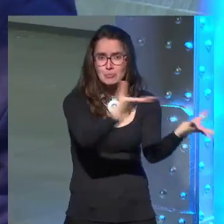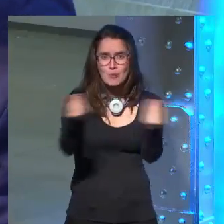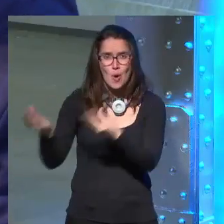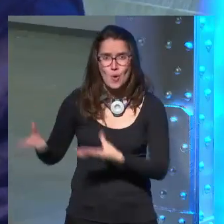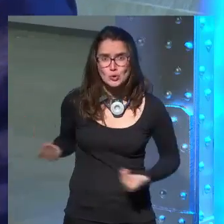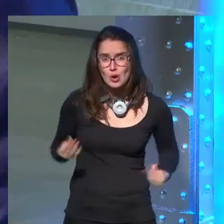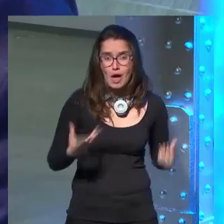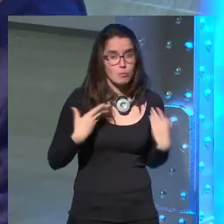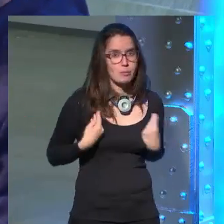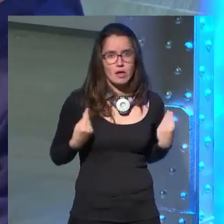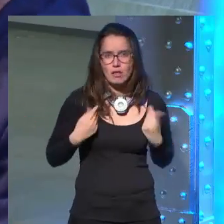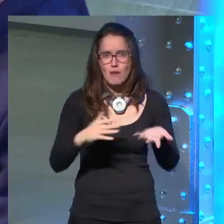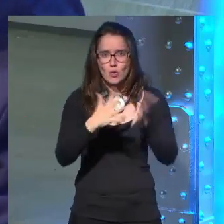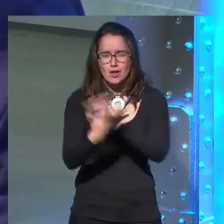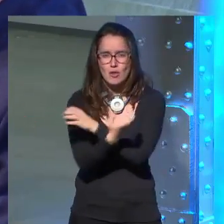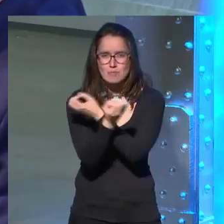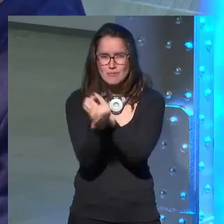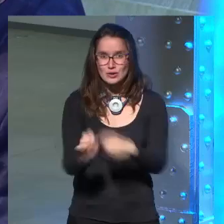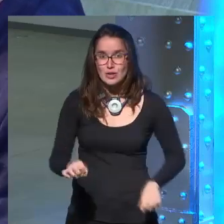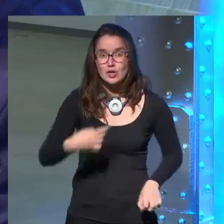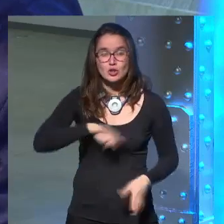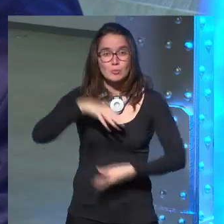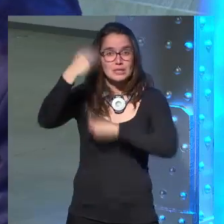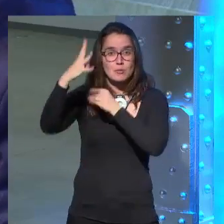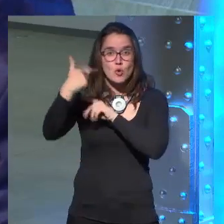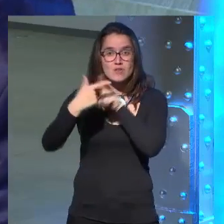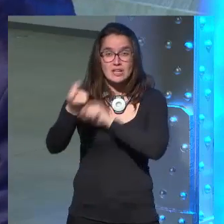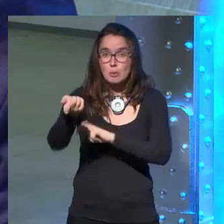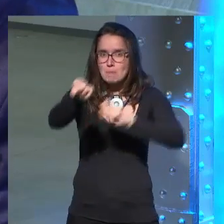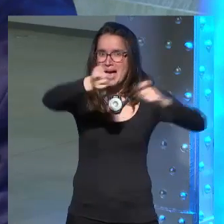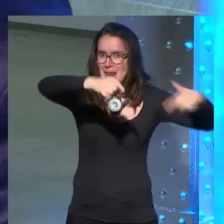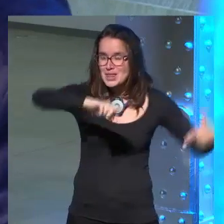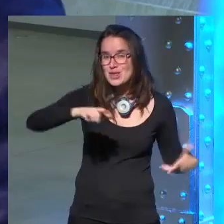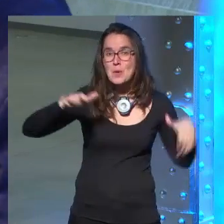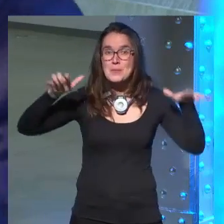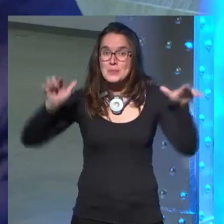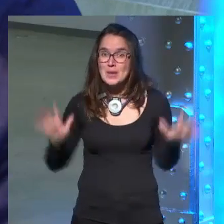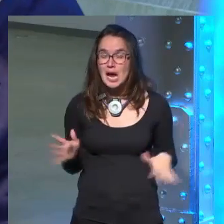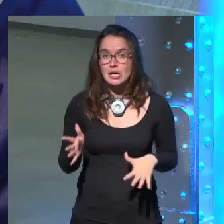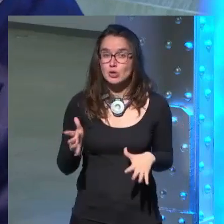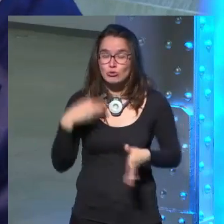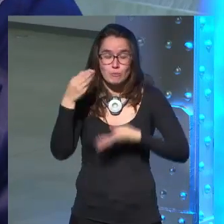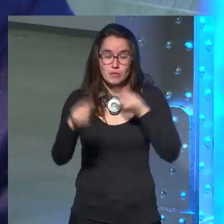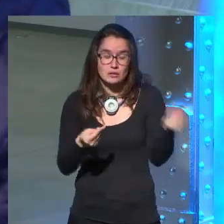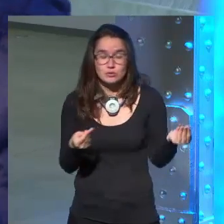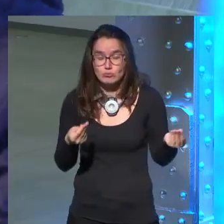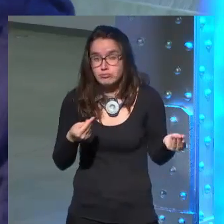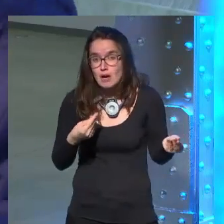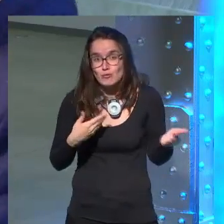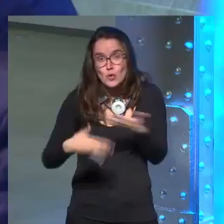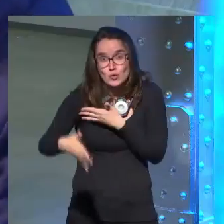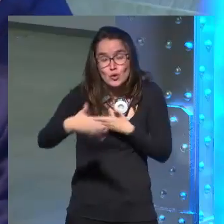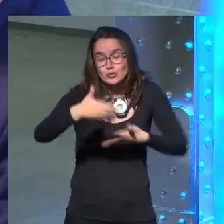evolve. So now we believe the universe is similar. That, but you know, is that any... We will never know about these other universes.